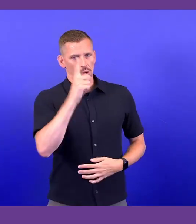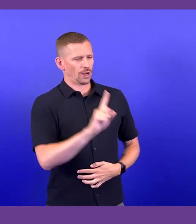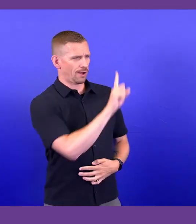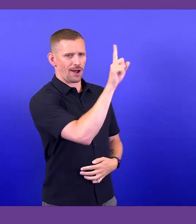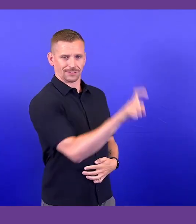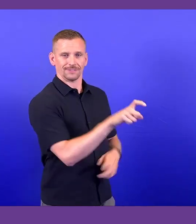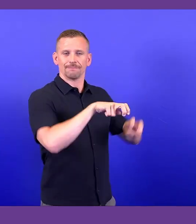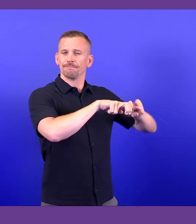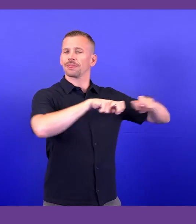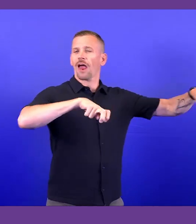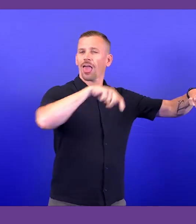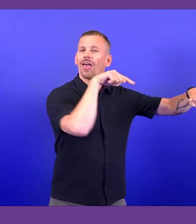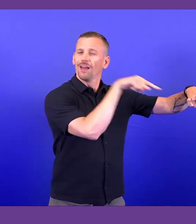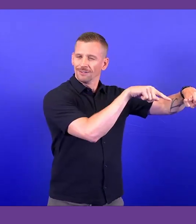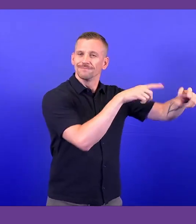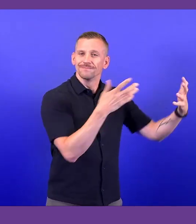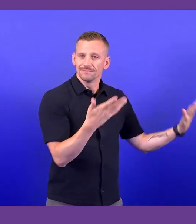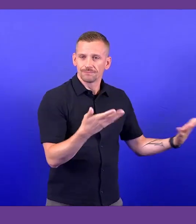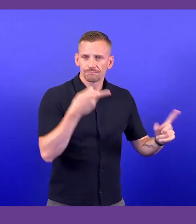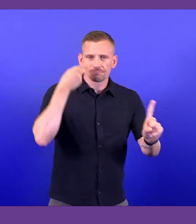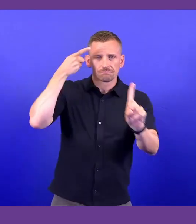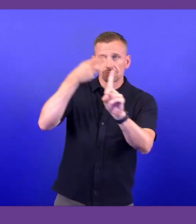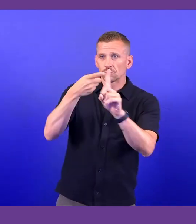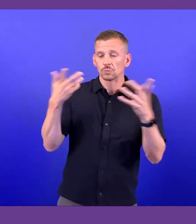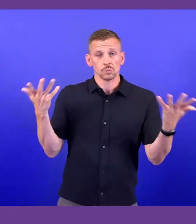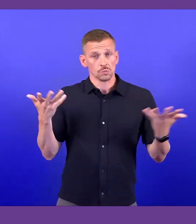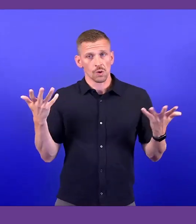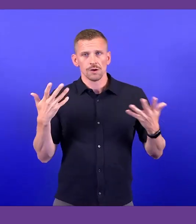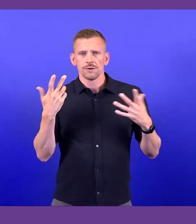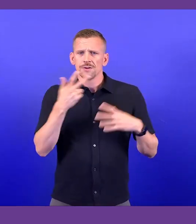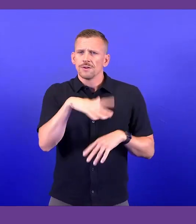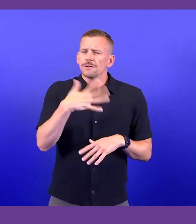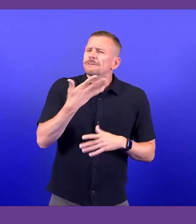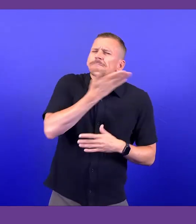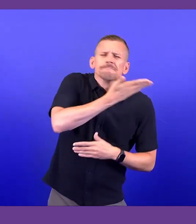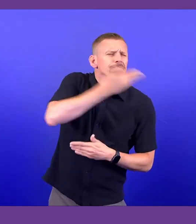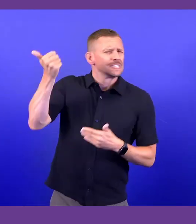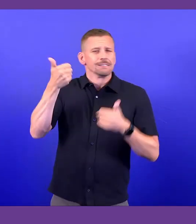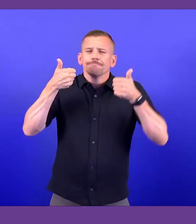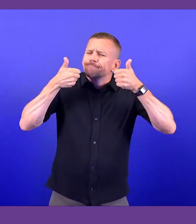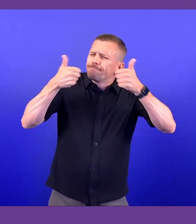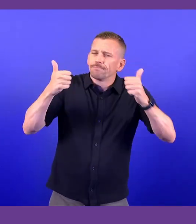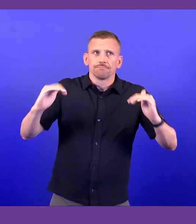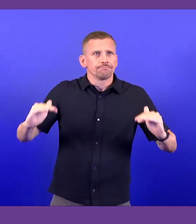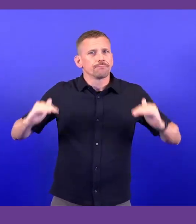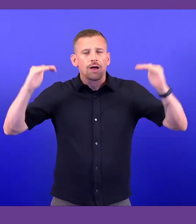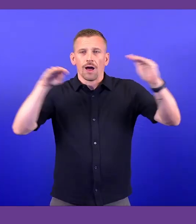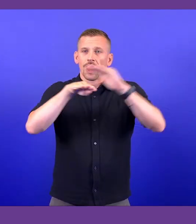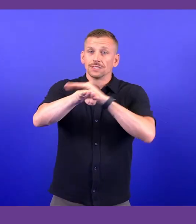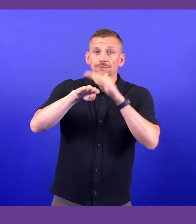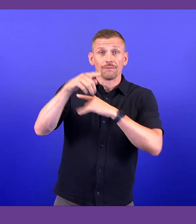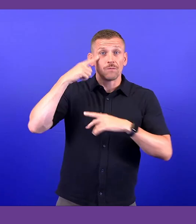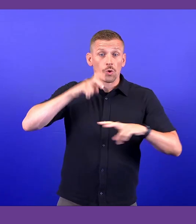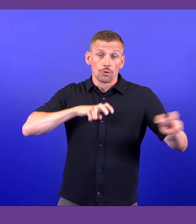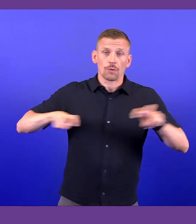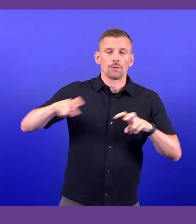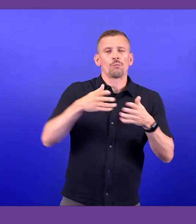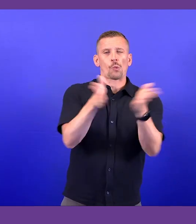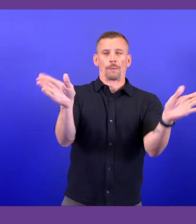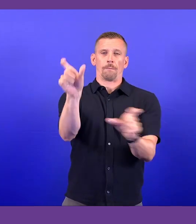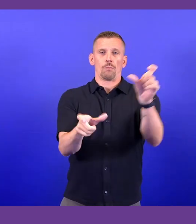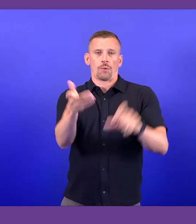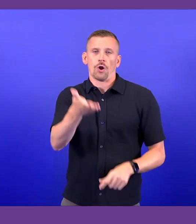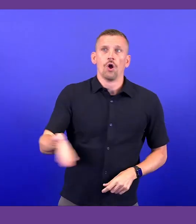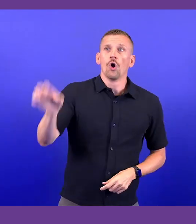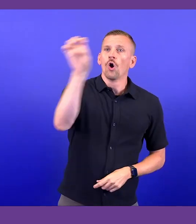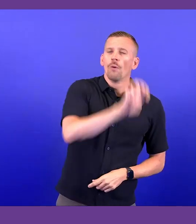the main challenges to better accessibility of public transport across Europe? Bertrand, can